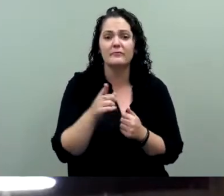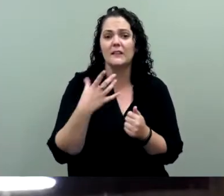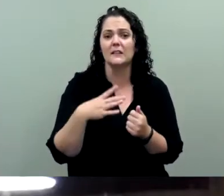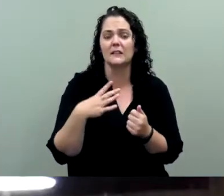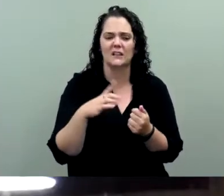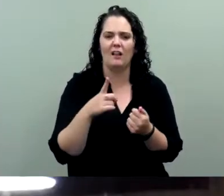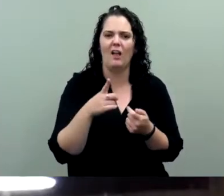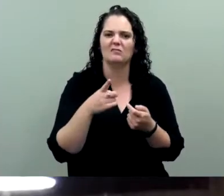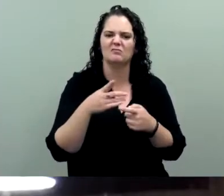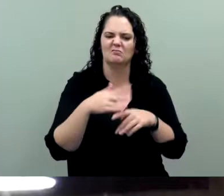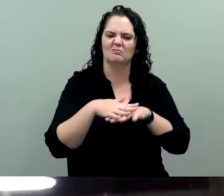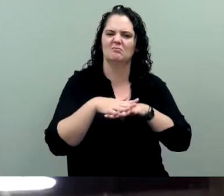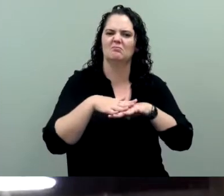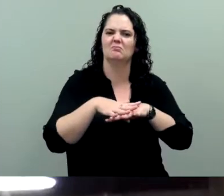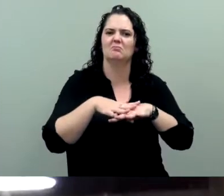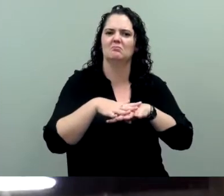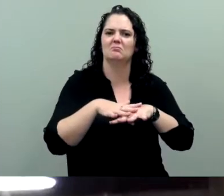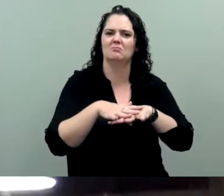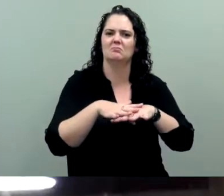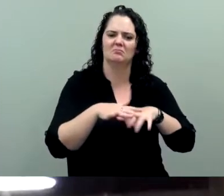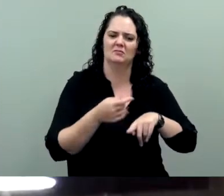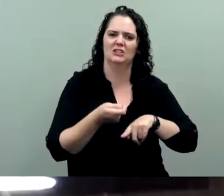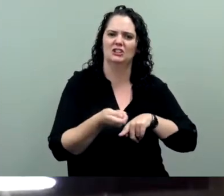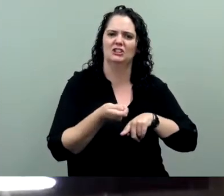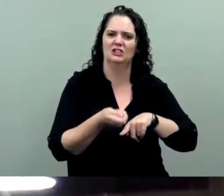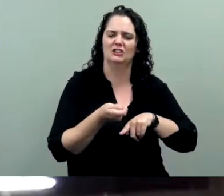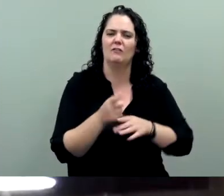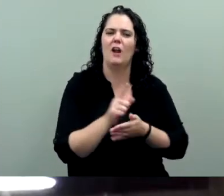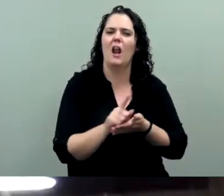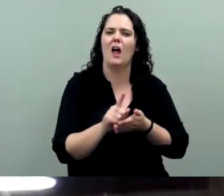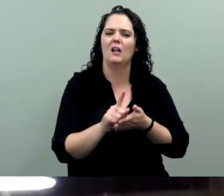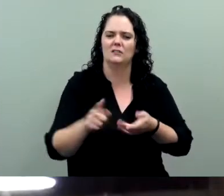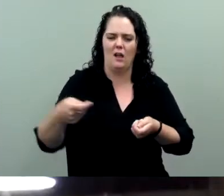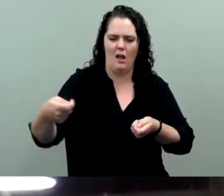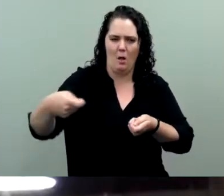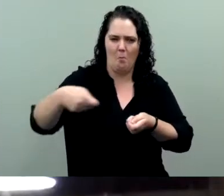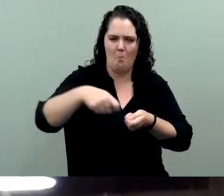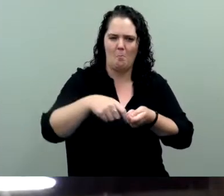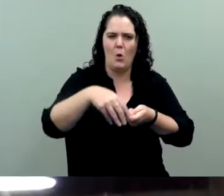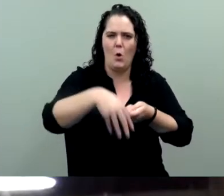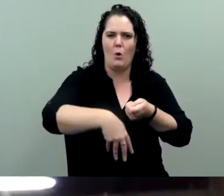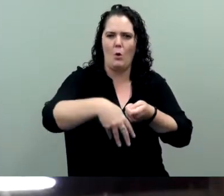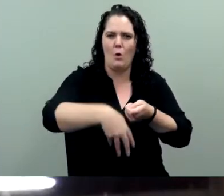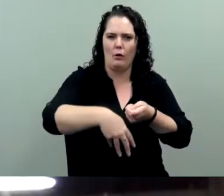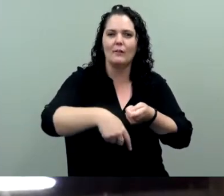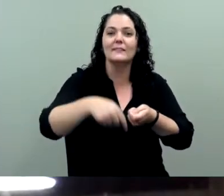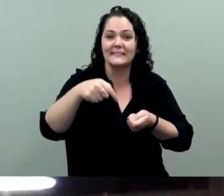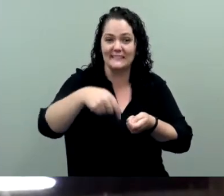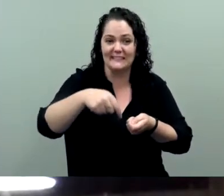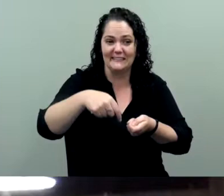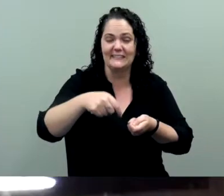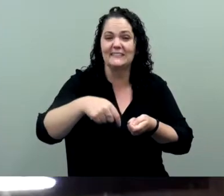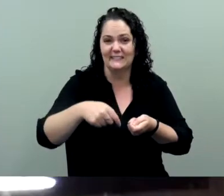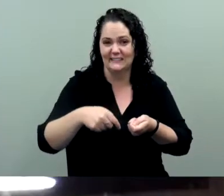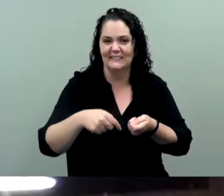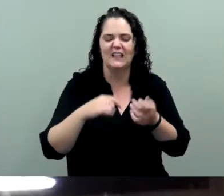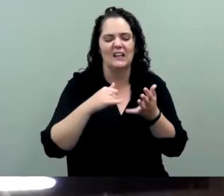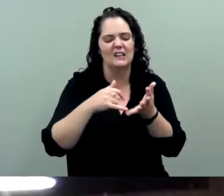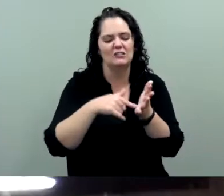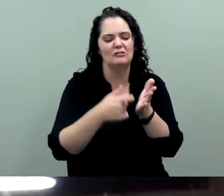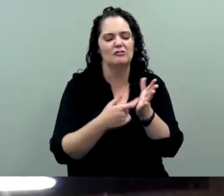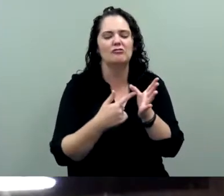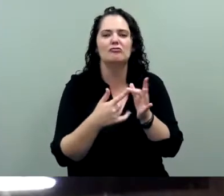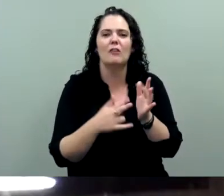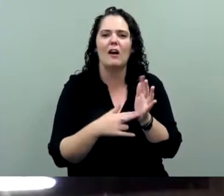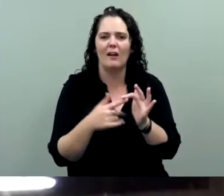to strain your ink at the end. Look, a coffee filter, a tea strainer, a basic kitchen strainer like this, anything that'll strain your ink will